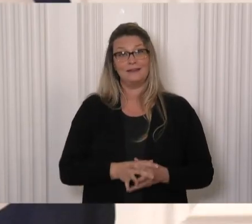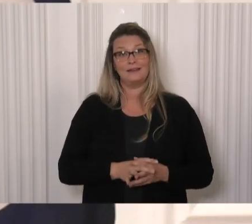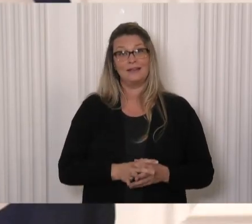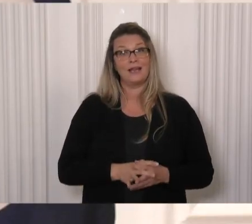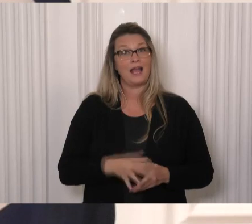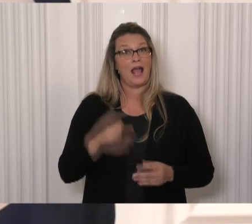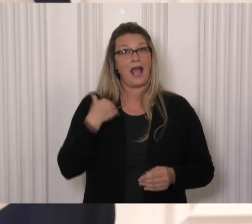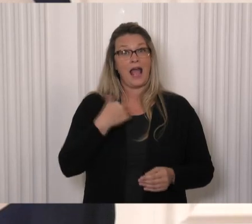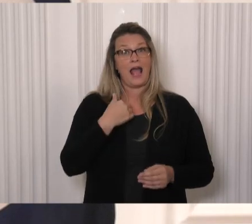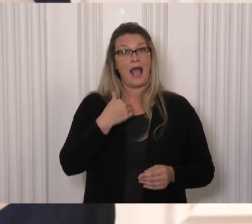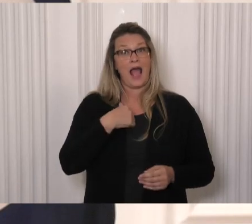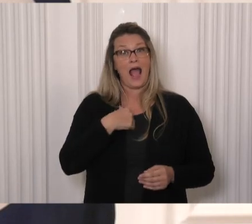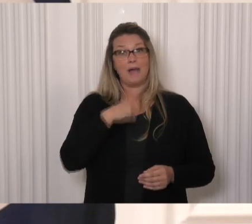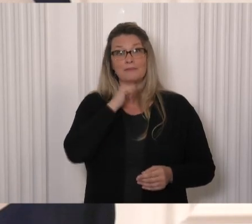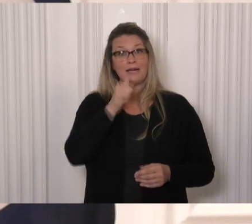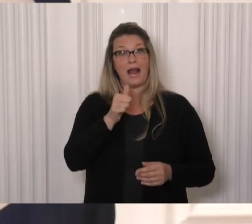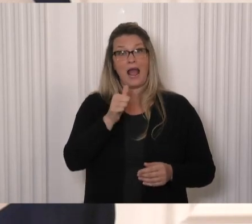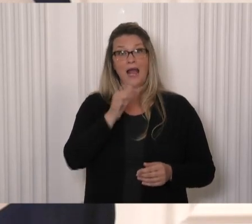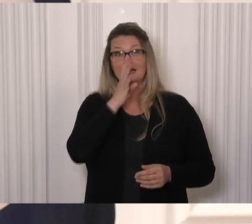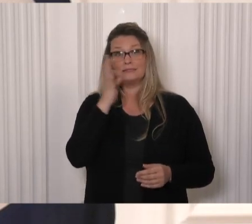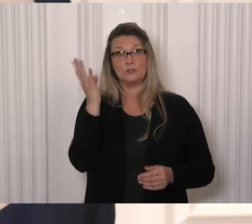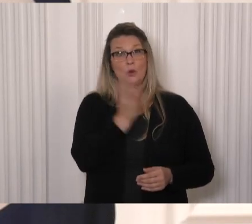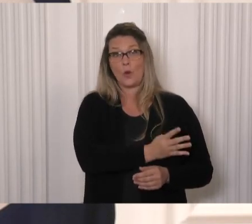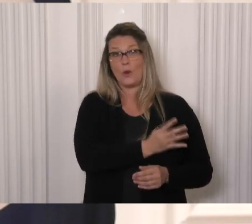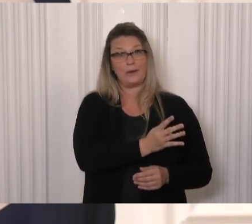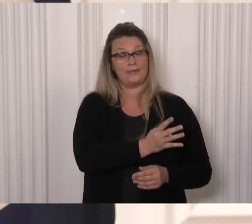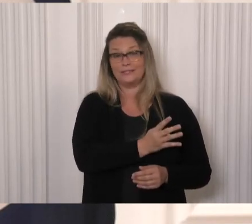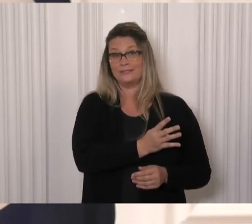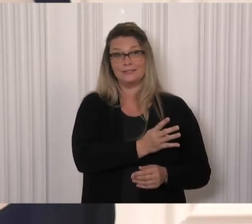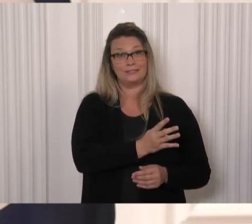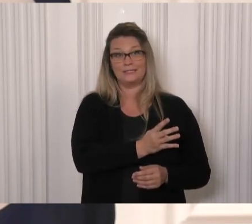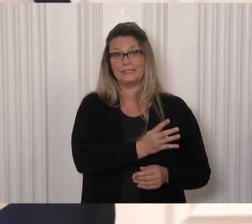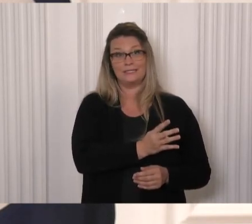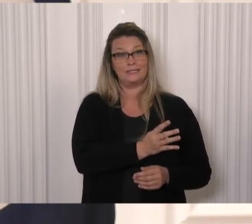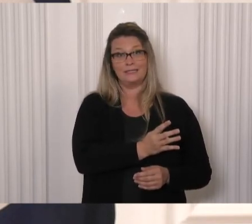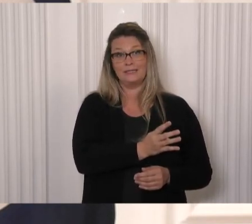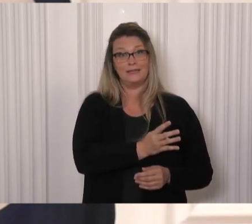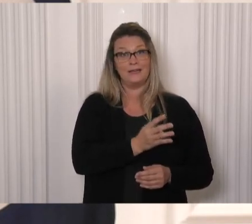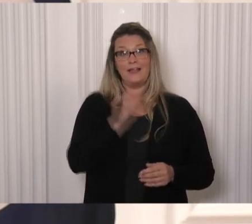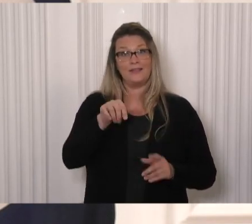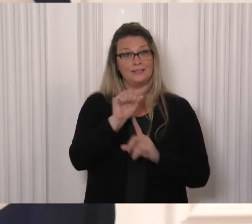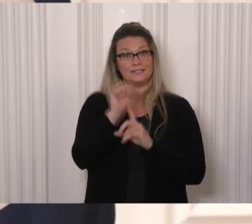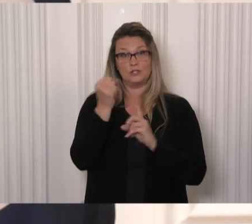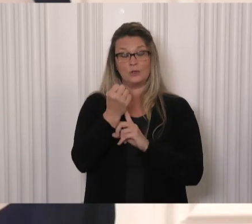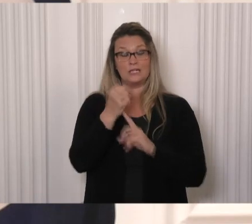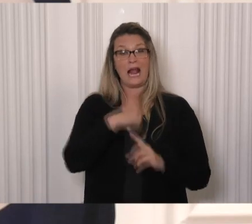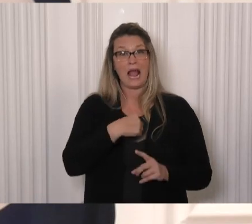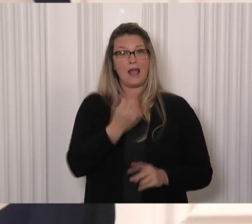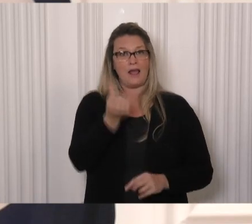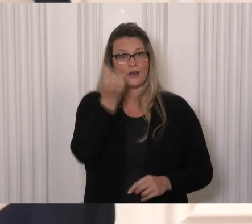I'm not being passive about anything here in any way, shape, form, or fashion. I truly